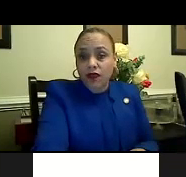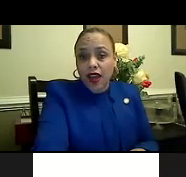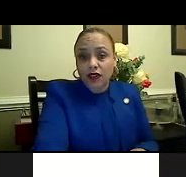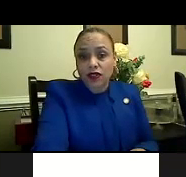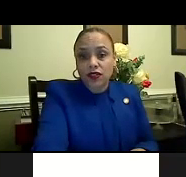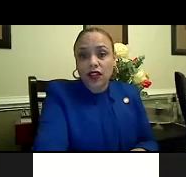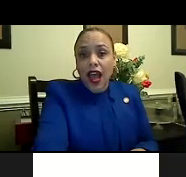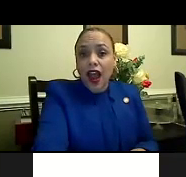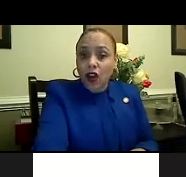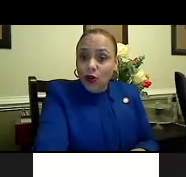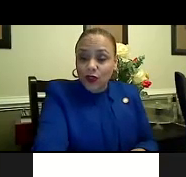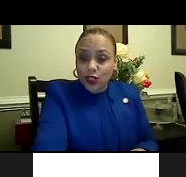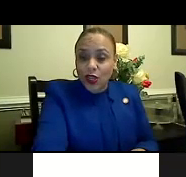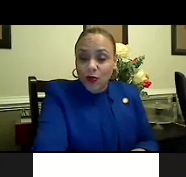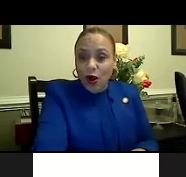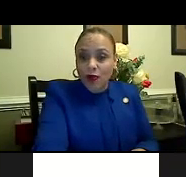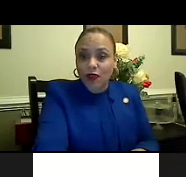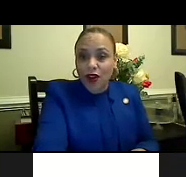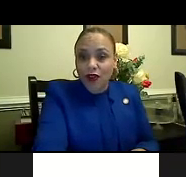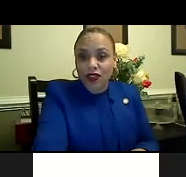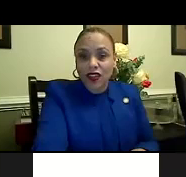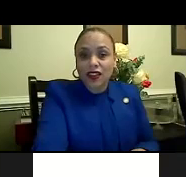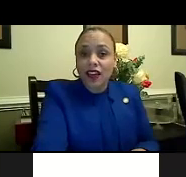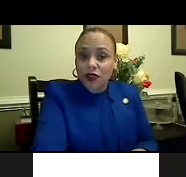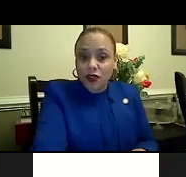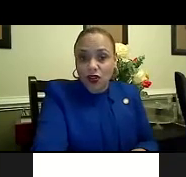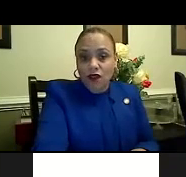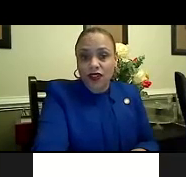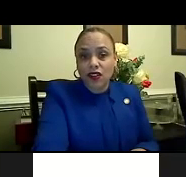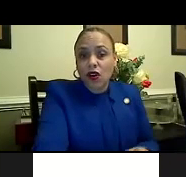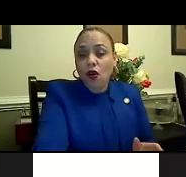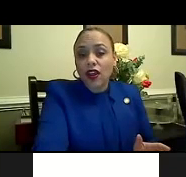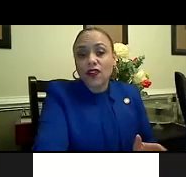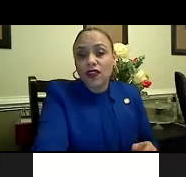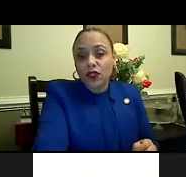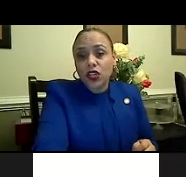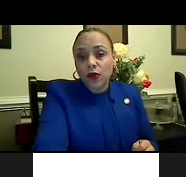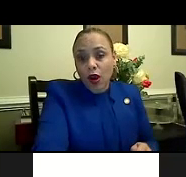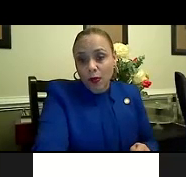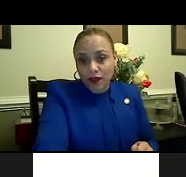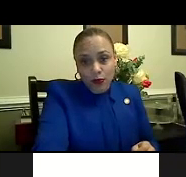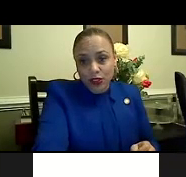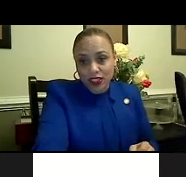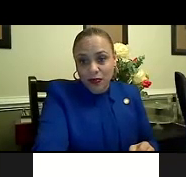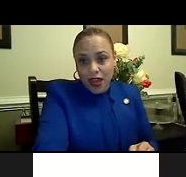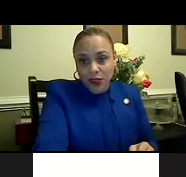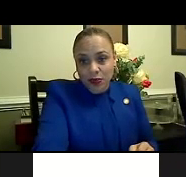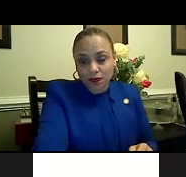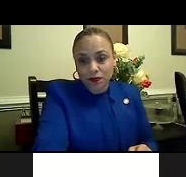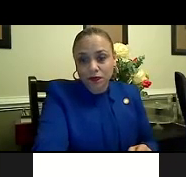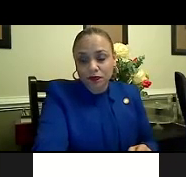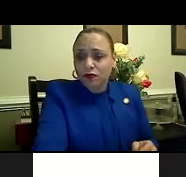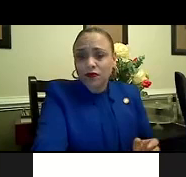care providers, our own Virginia Department of Health, the governor's office, or even the Virginia Department of Emergency